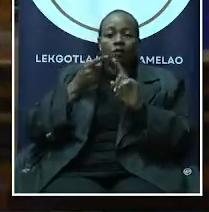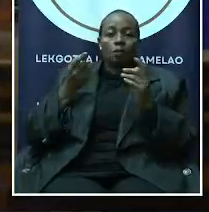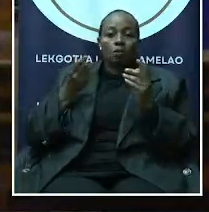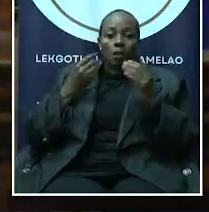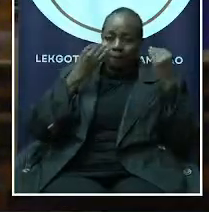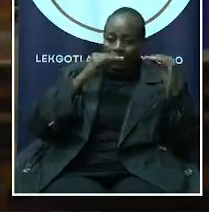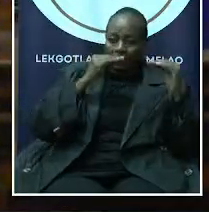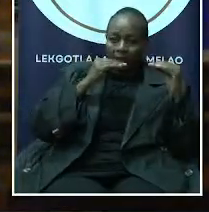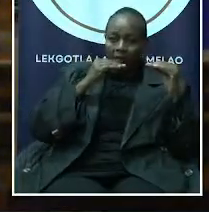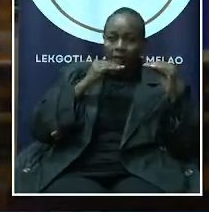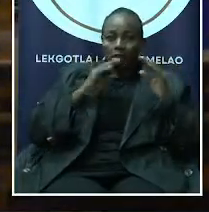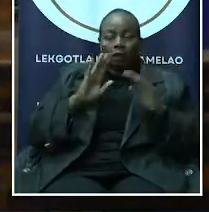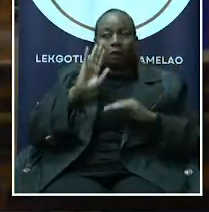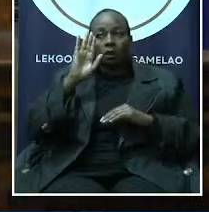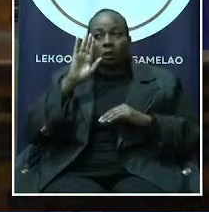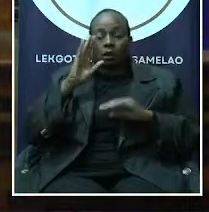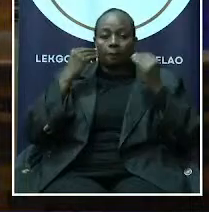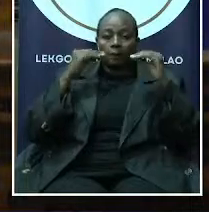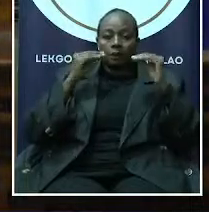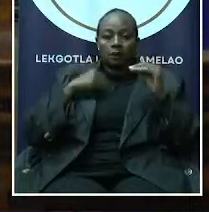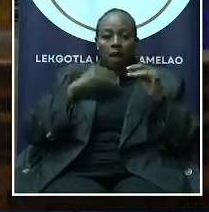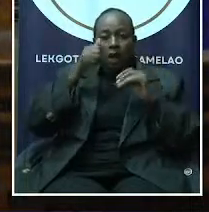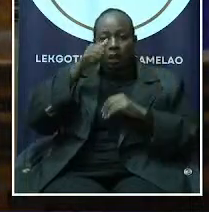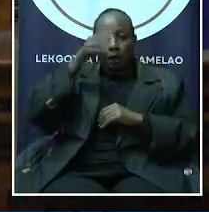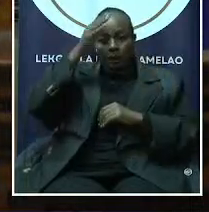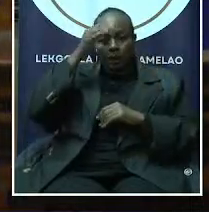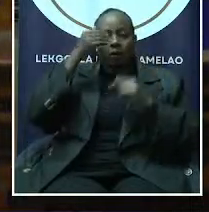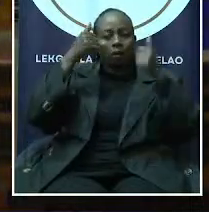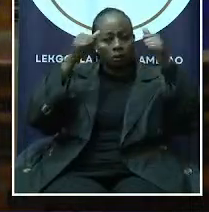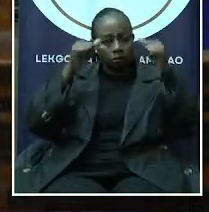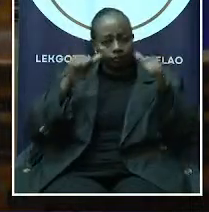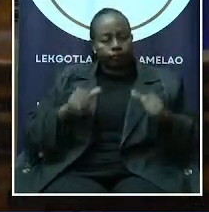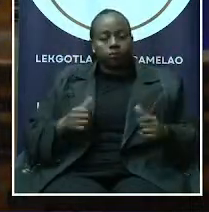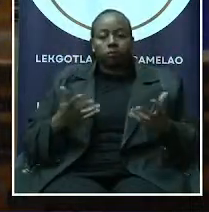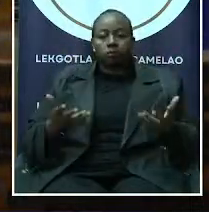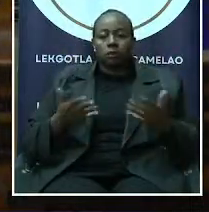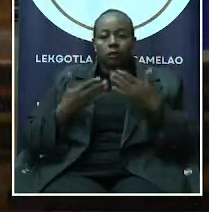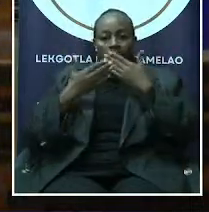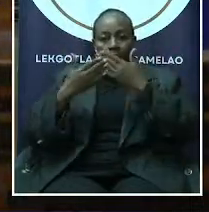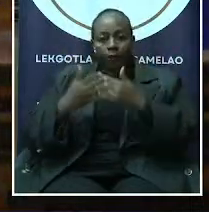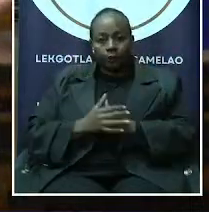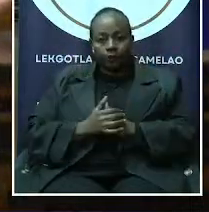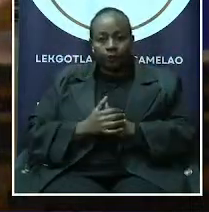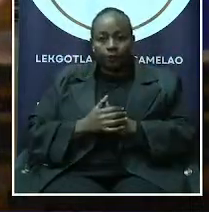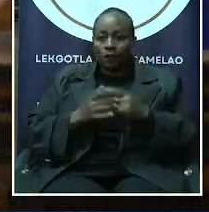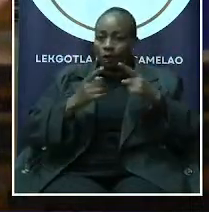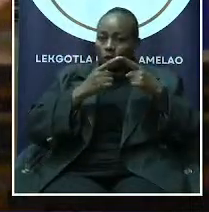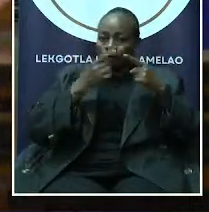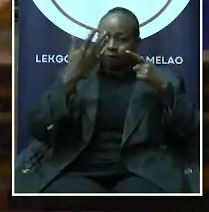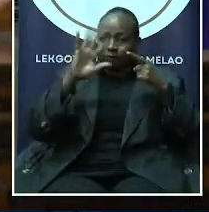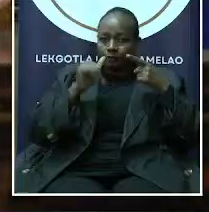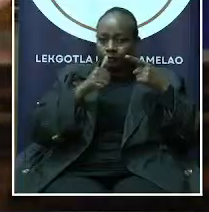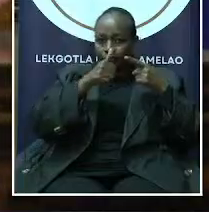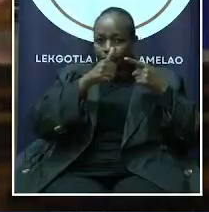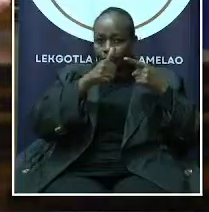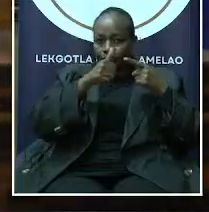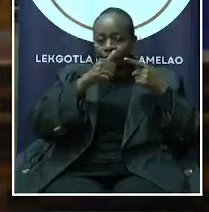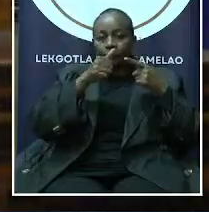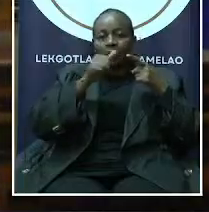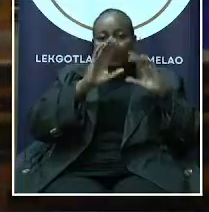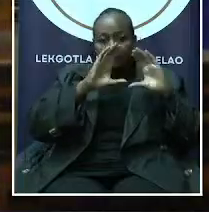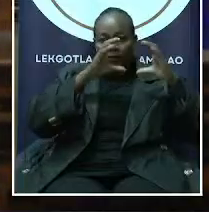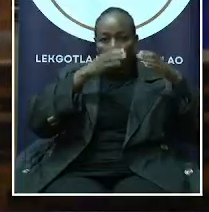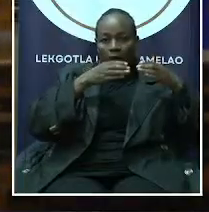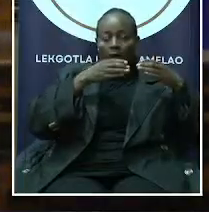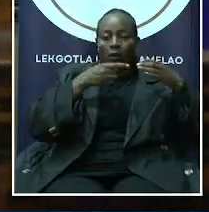business, input from academic, and so and so and so. Thank you. We already have from civic,